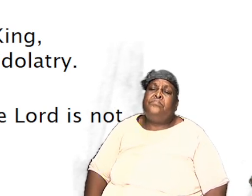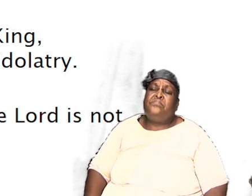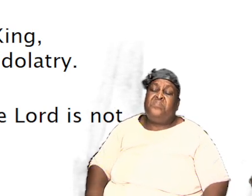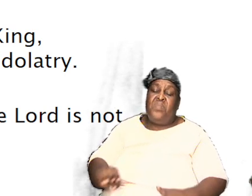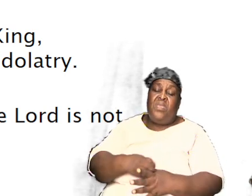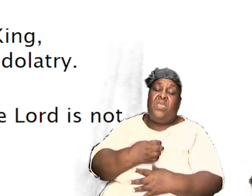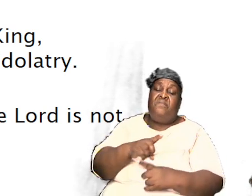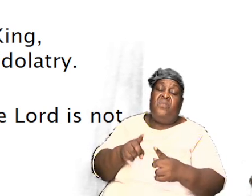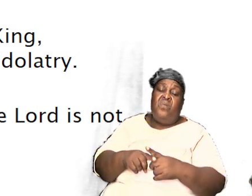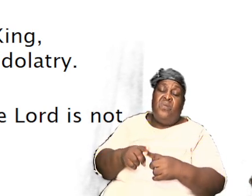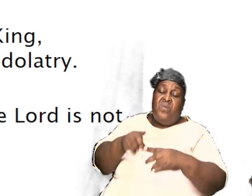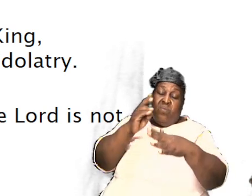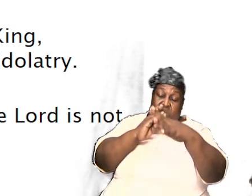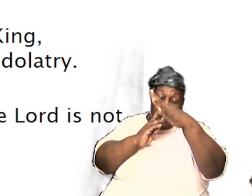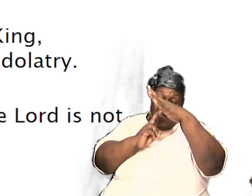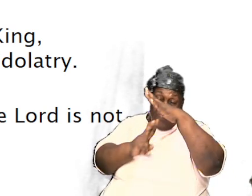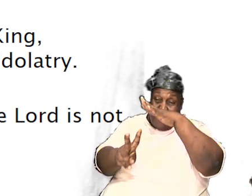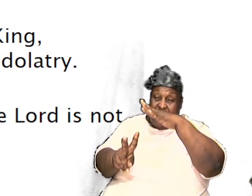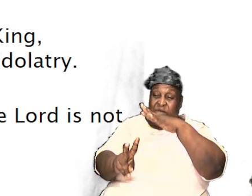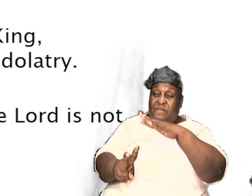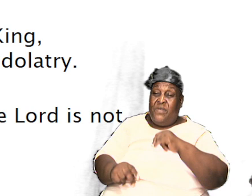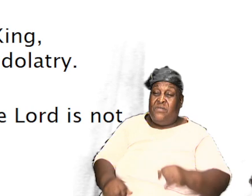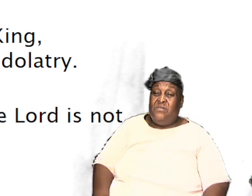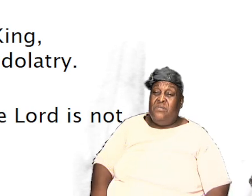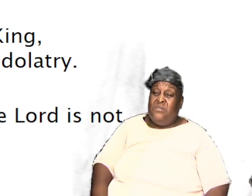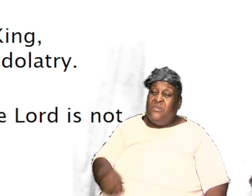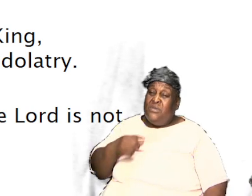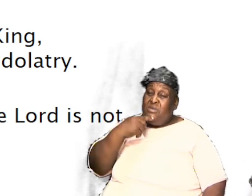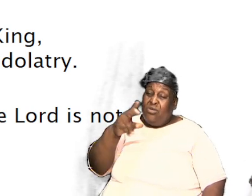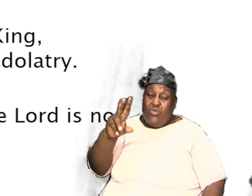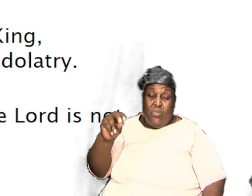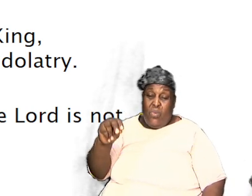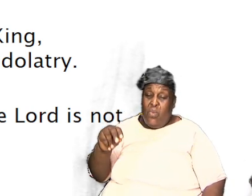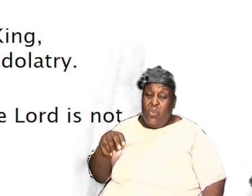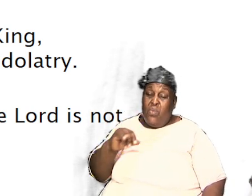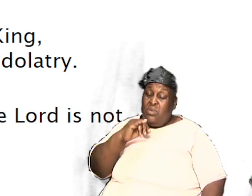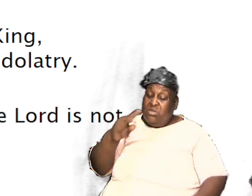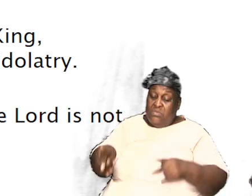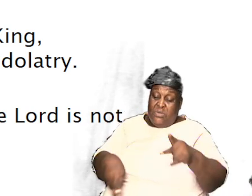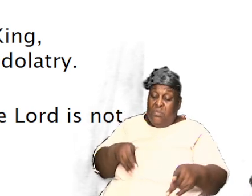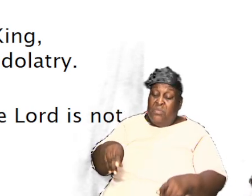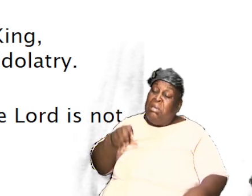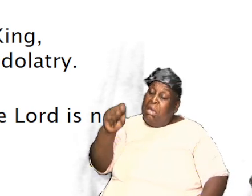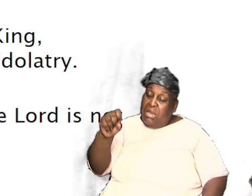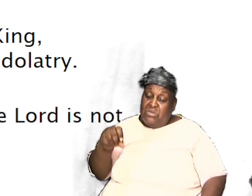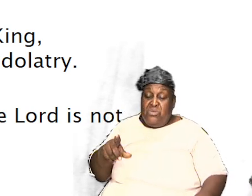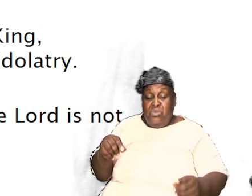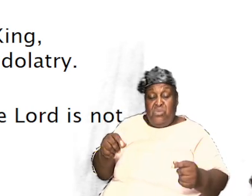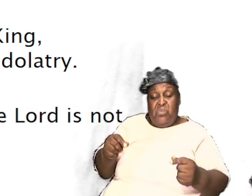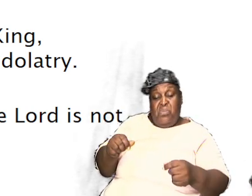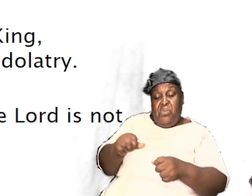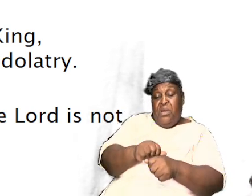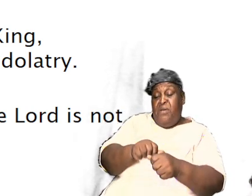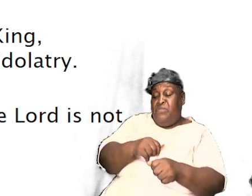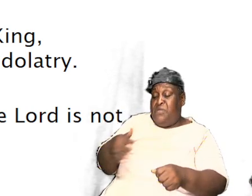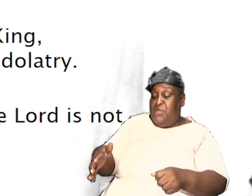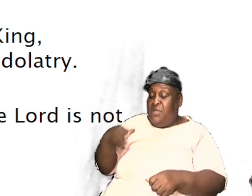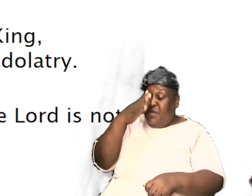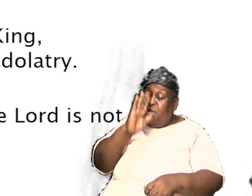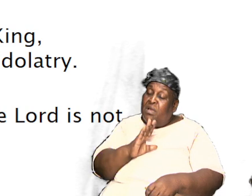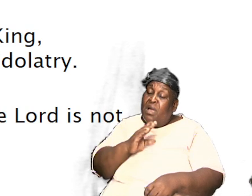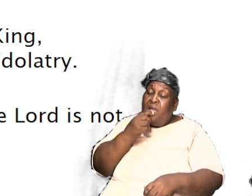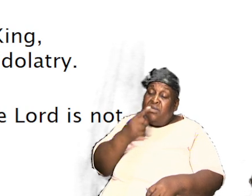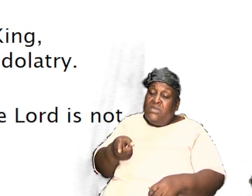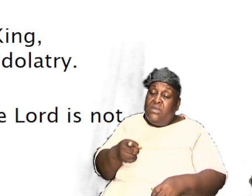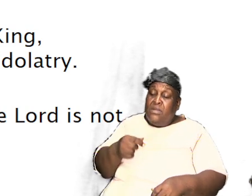Even when the prophet was sent, he said, "No, you don't need the people. You didn't. Yes, I did do everything that God said to do, and the man could